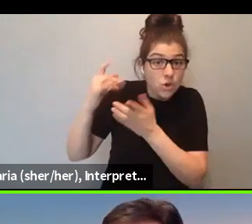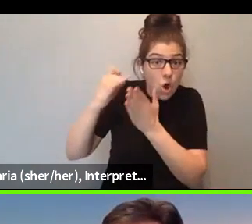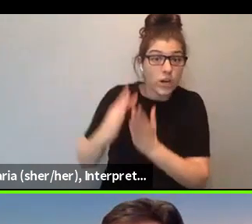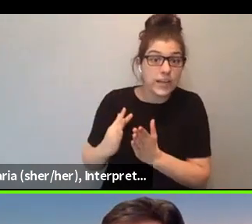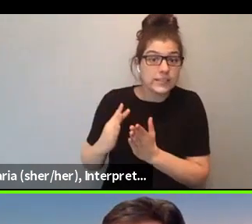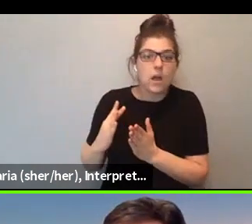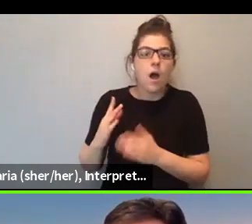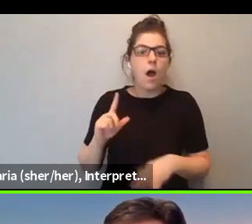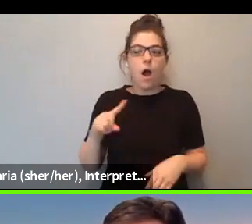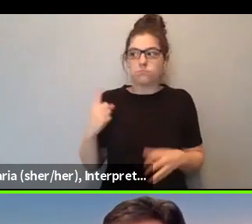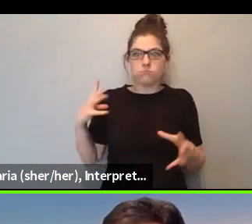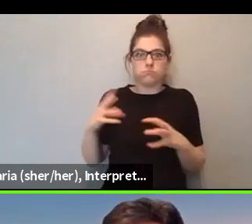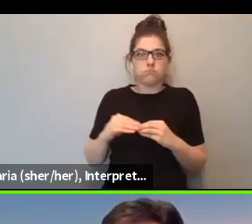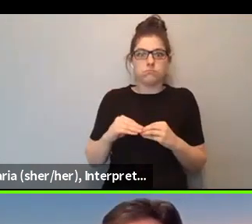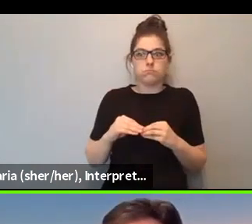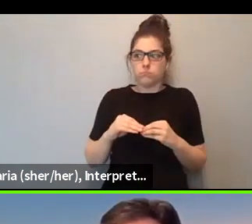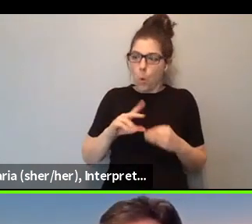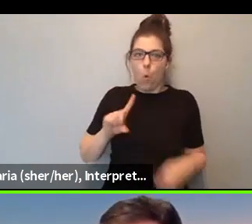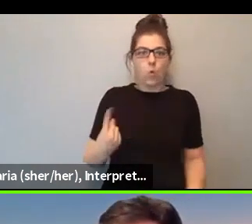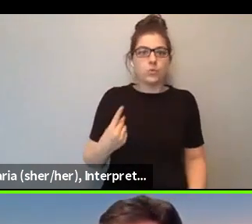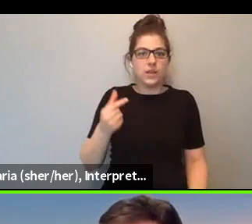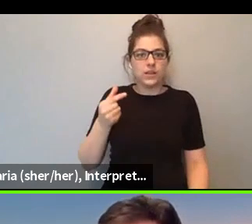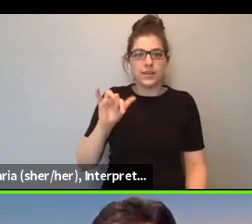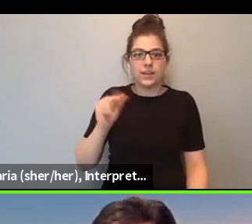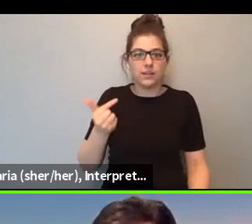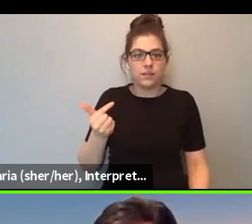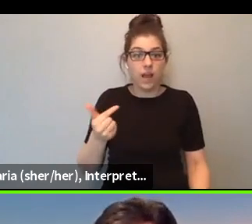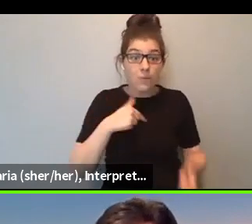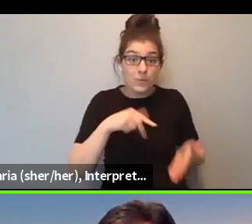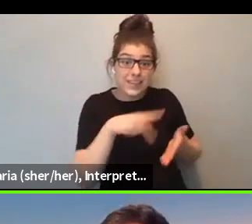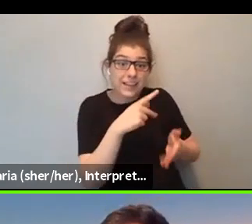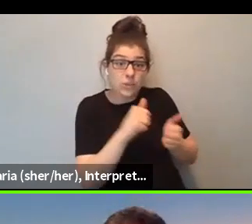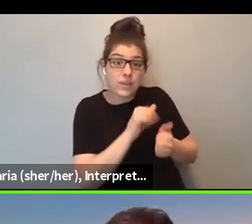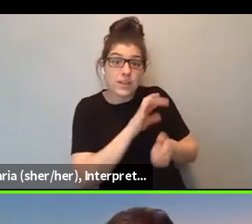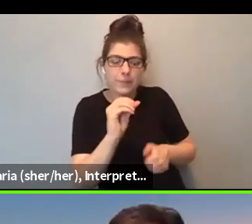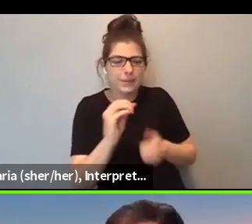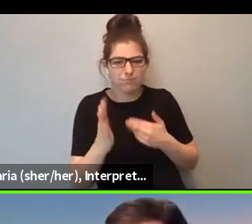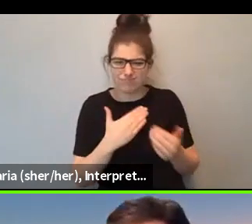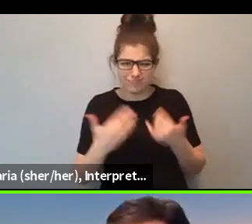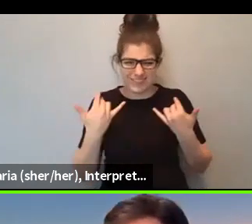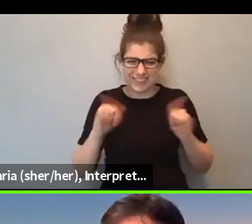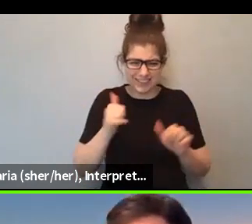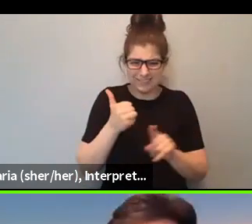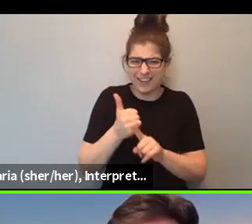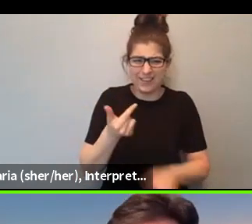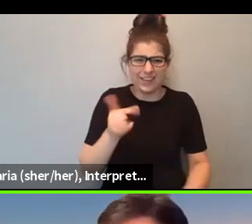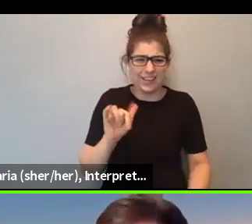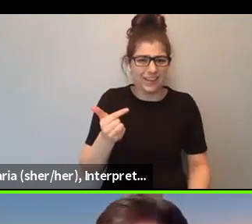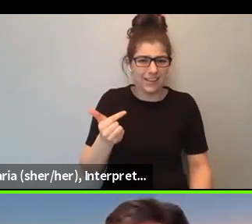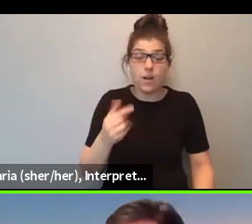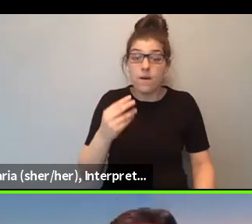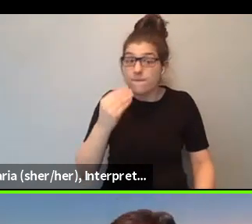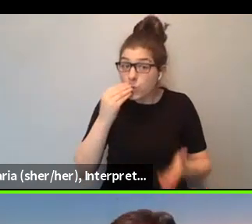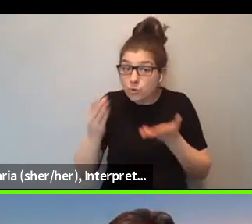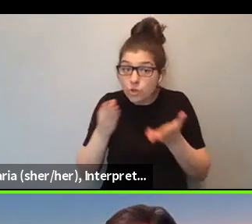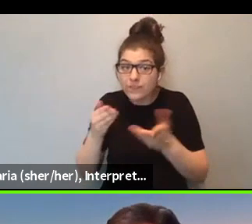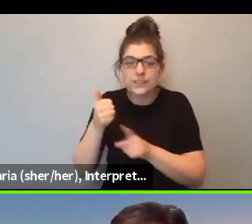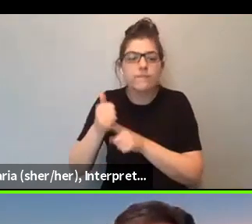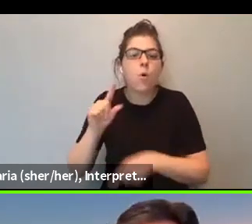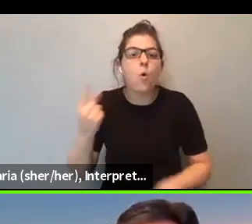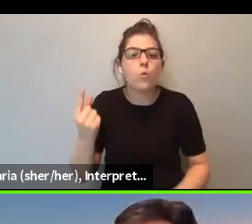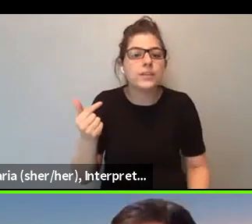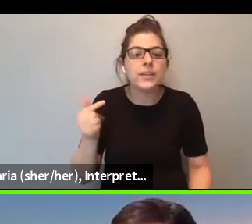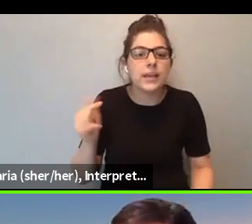been a gig thing, even when I was dancing in companies. Food servers has only ever been a gig economy. You know,